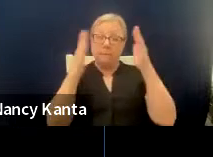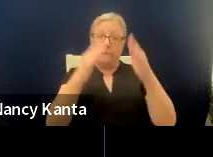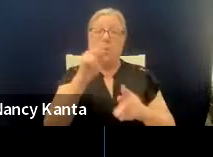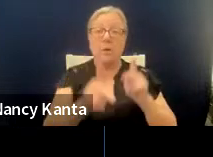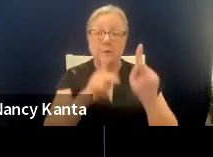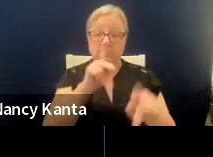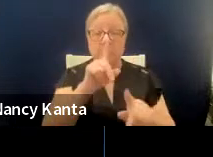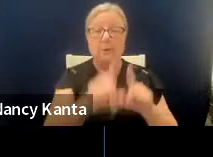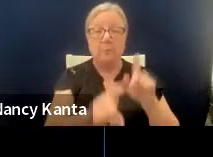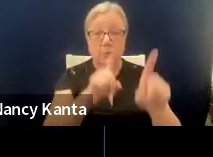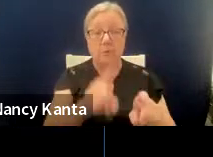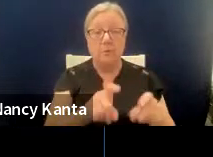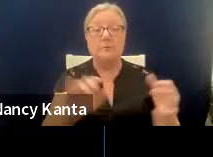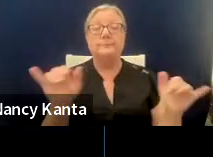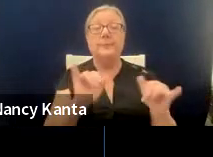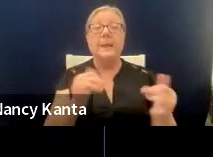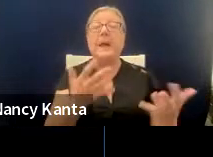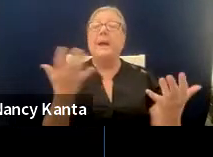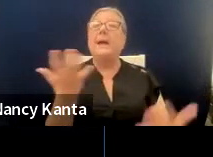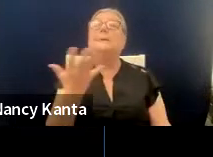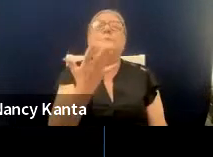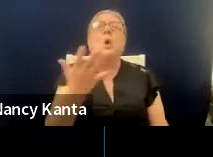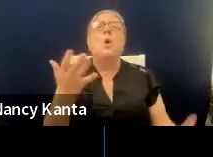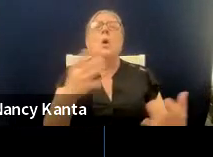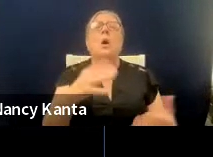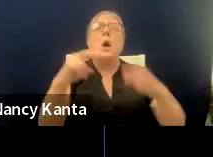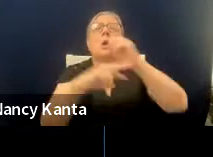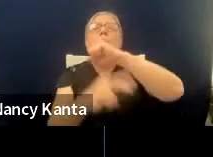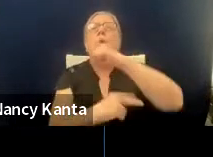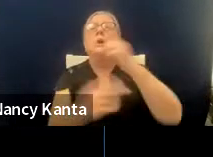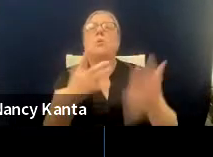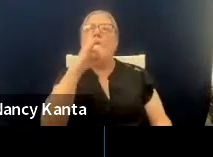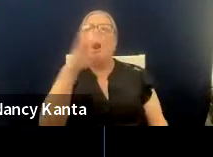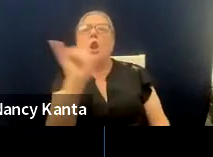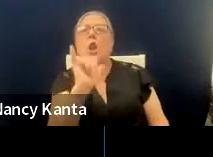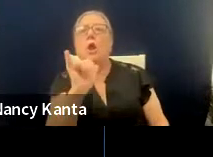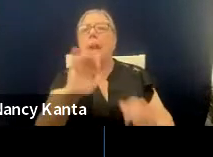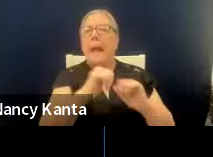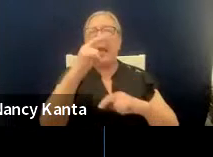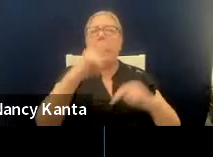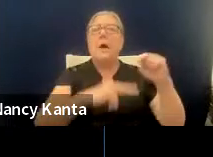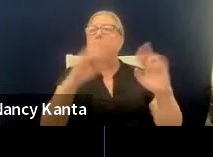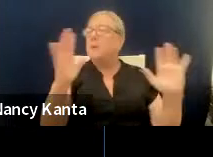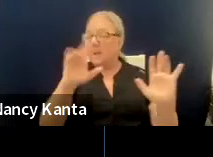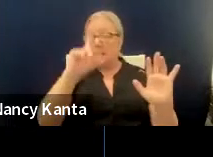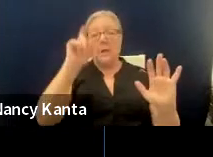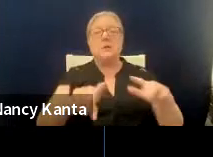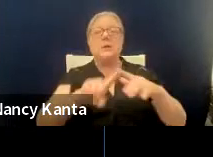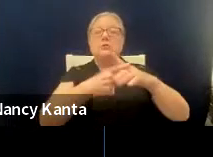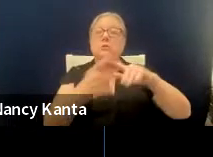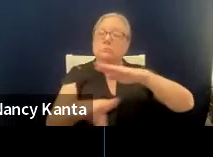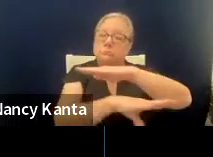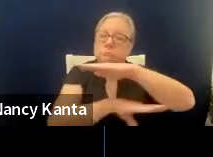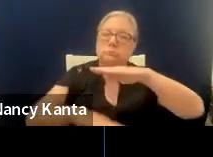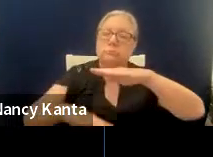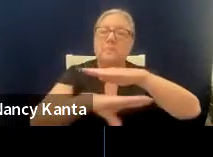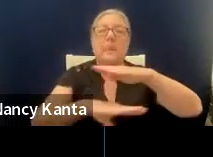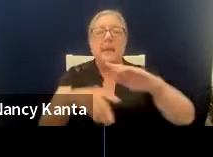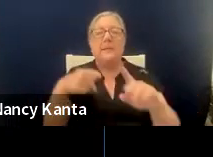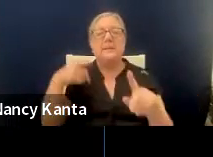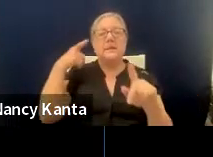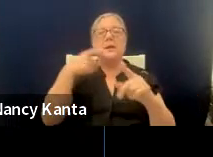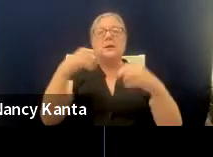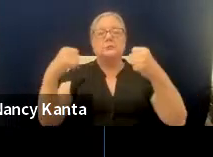not questions like, what does it look like and how will it be built? Rather, we have to start with questions surrounding the challenge. Why is